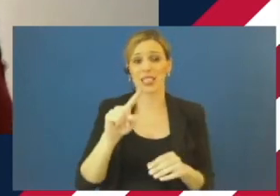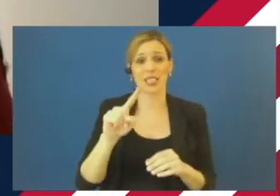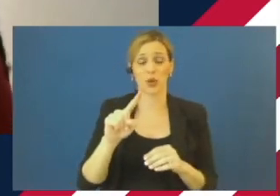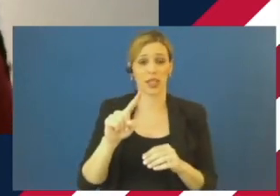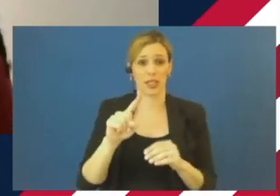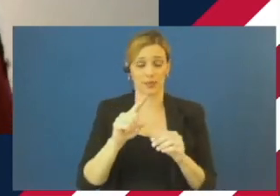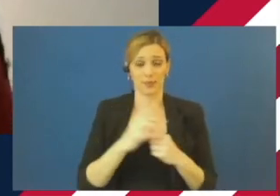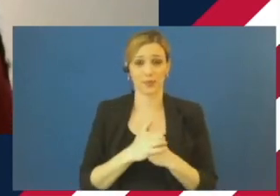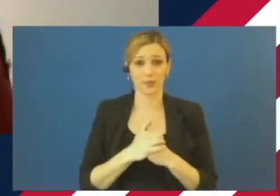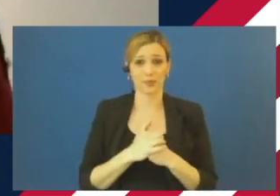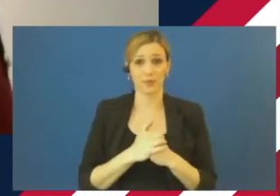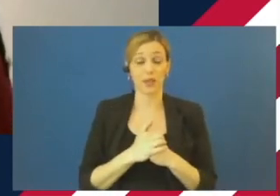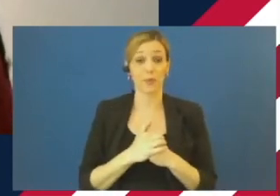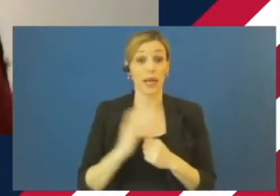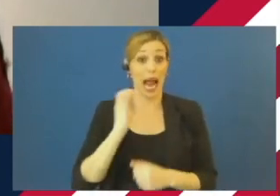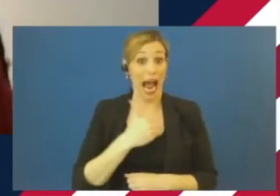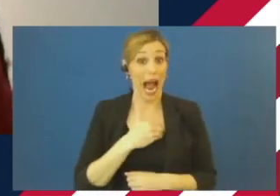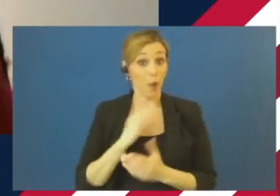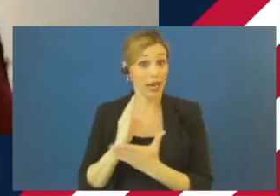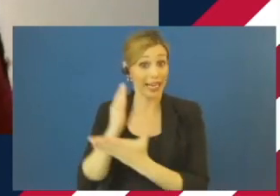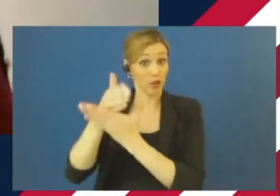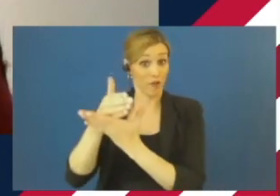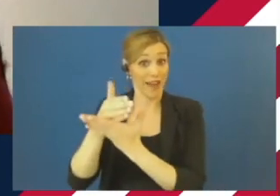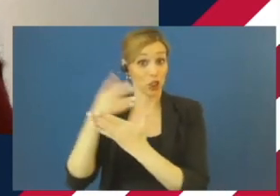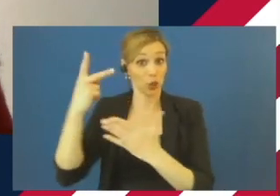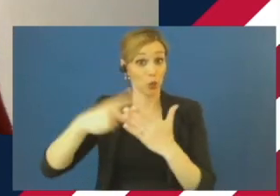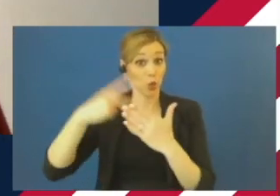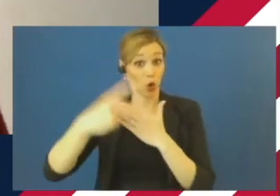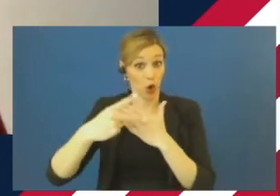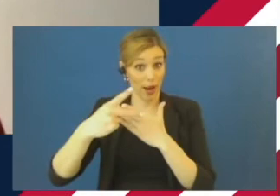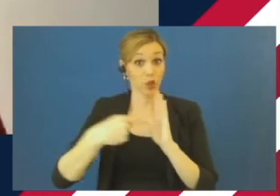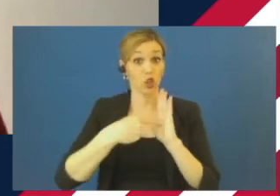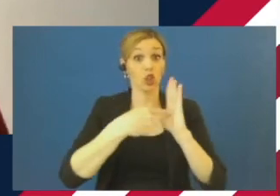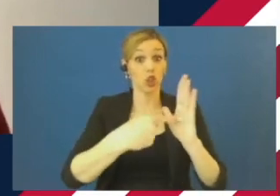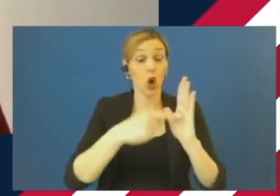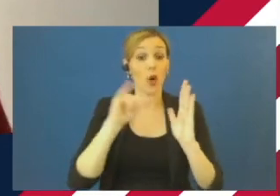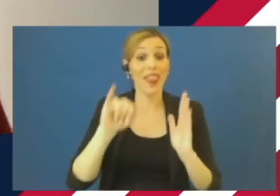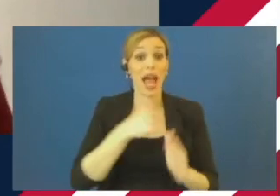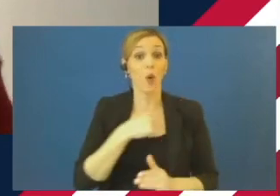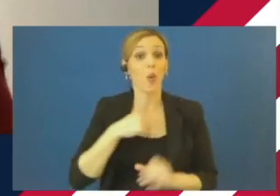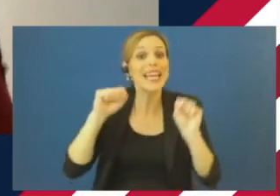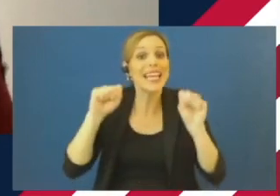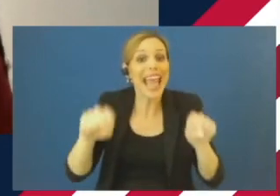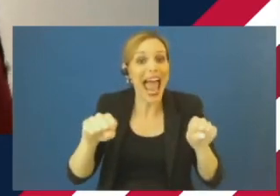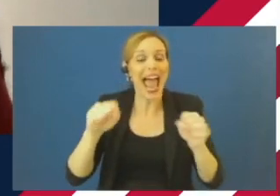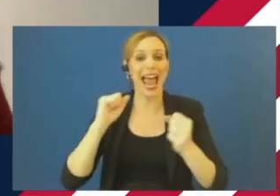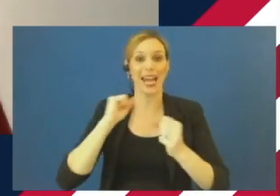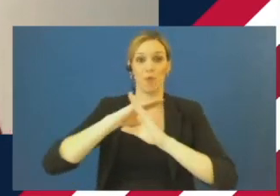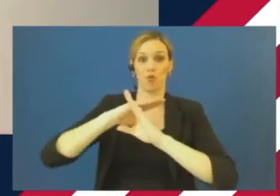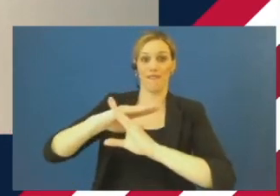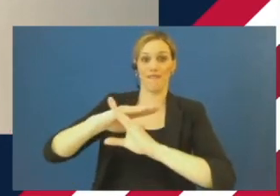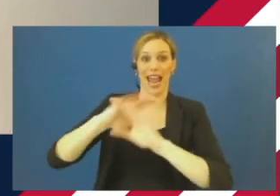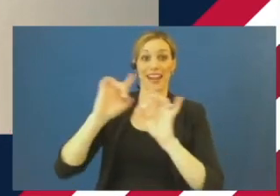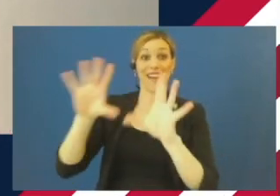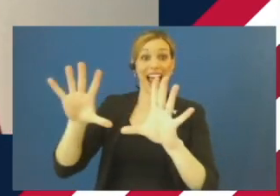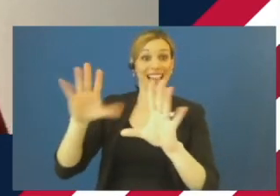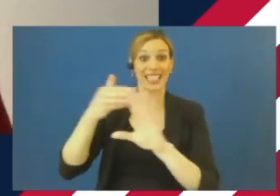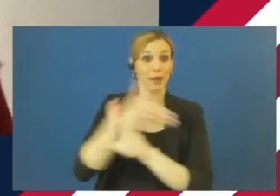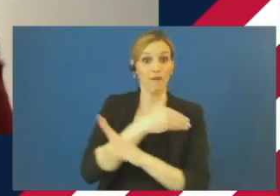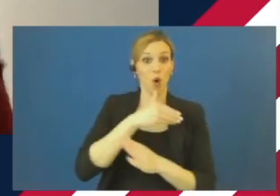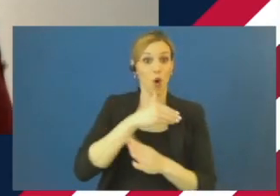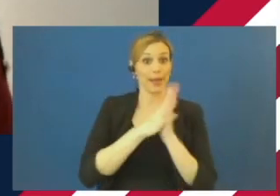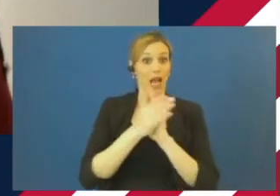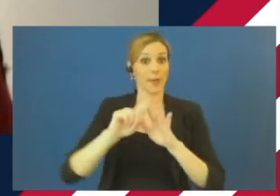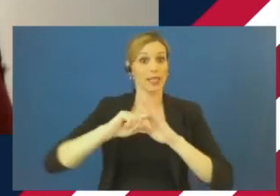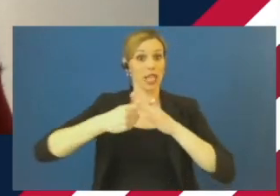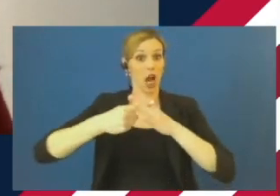intervention programs have proven that culturally sensitive embedded teams can stop violence before it starts. We must fund that work. It is too easy to